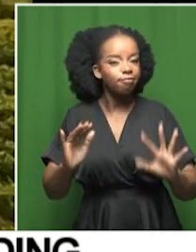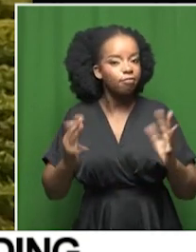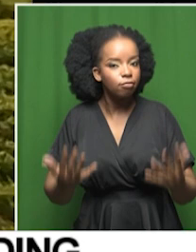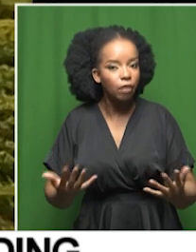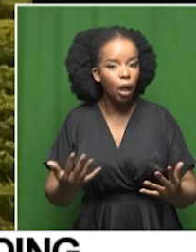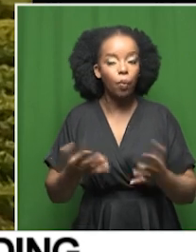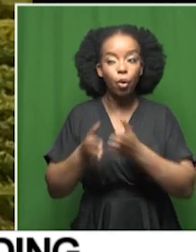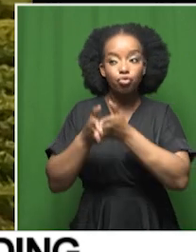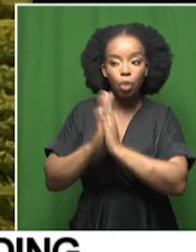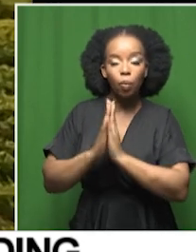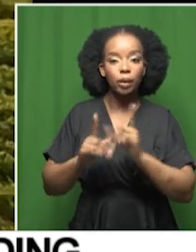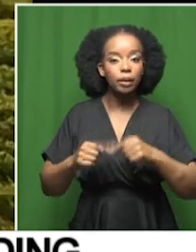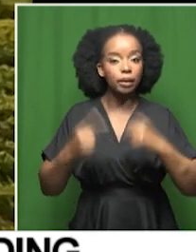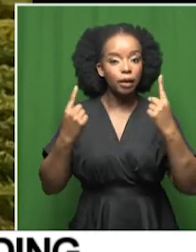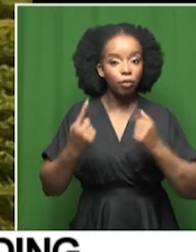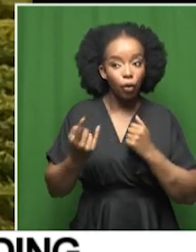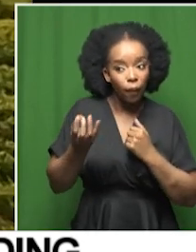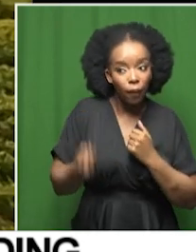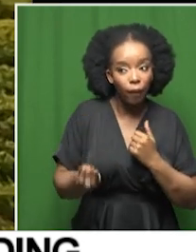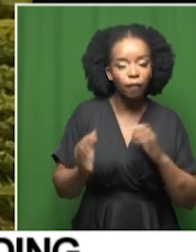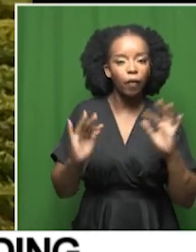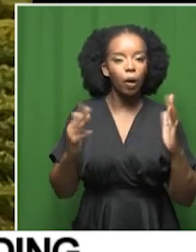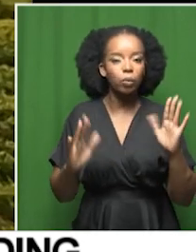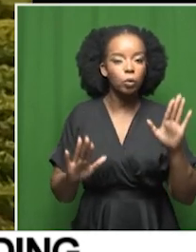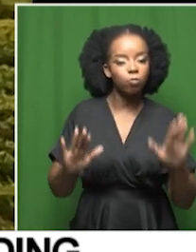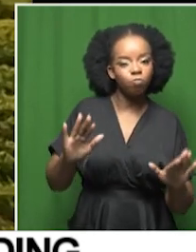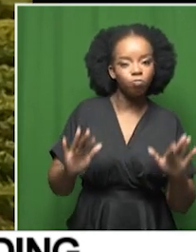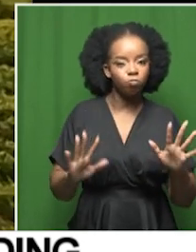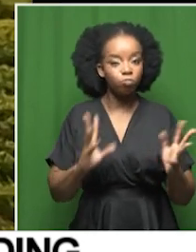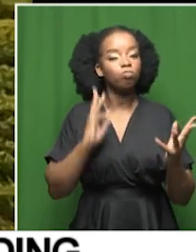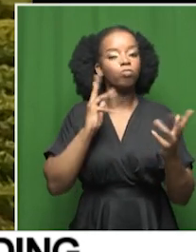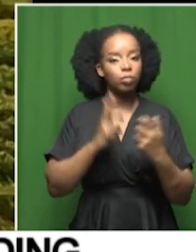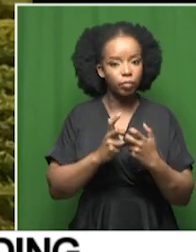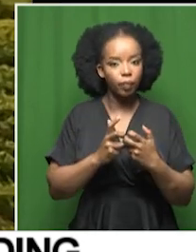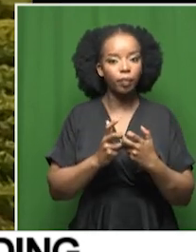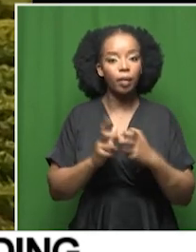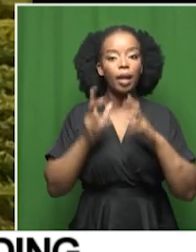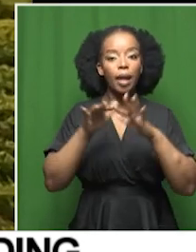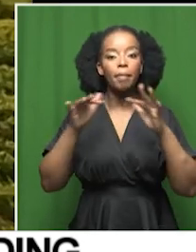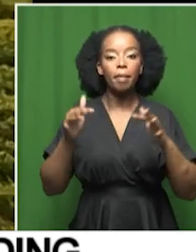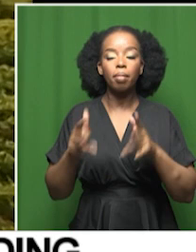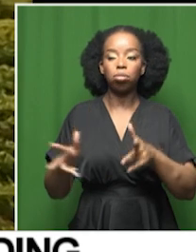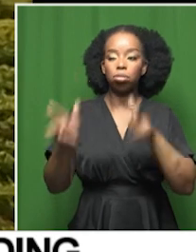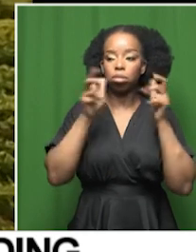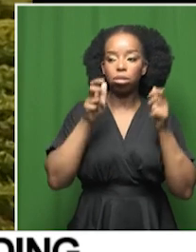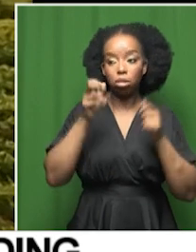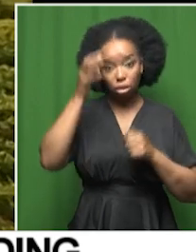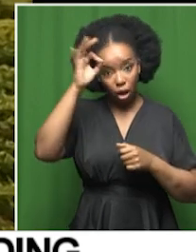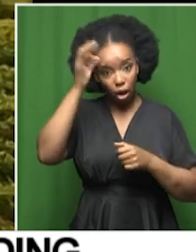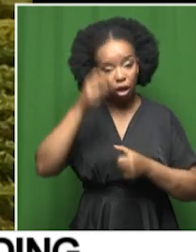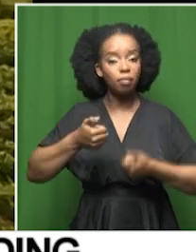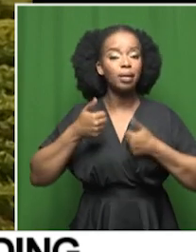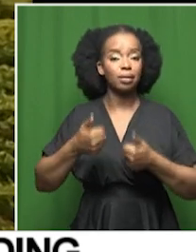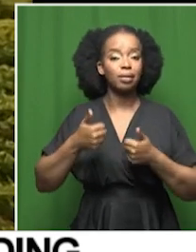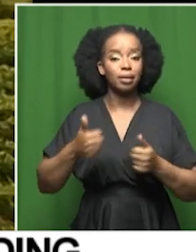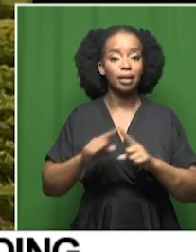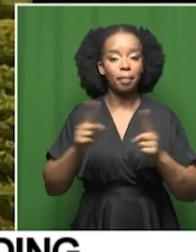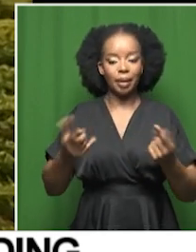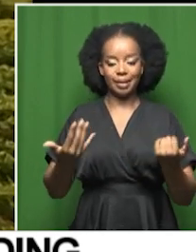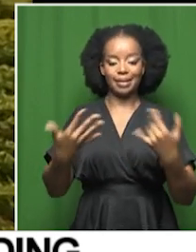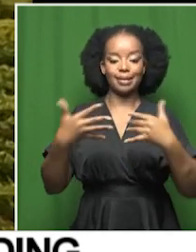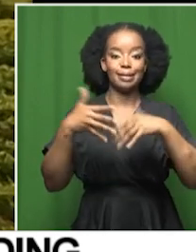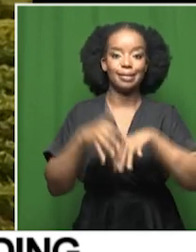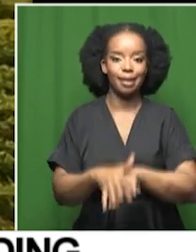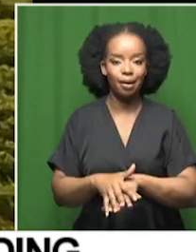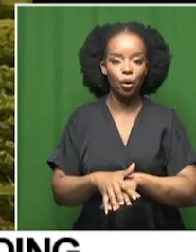the different requests is certainly a big challenge. So the reception has been good, but the implementation is I think not so straightforward, and that's perhaps why it's taking